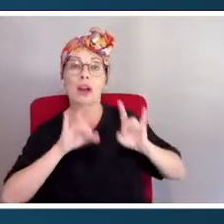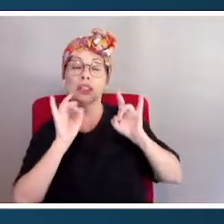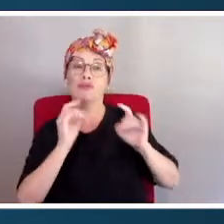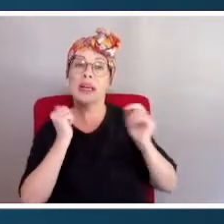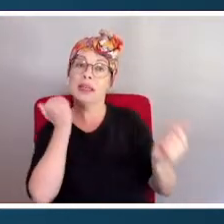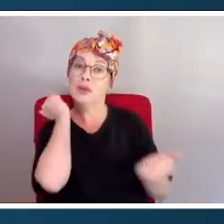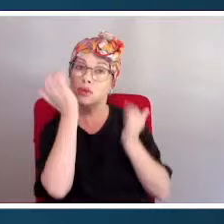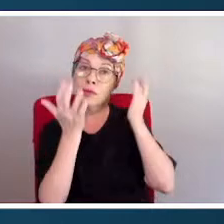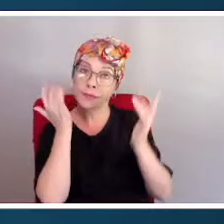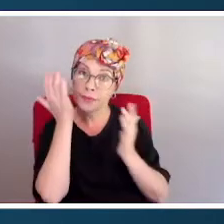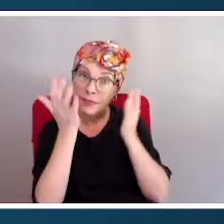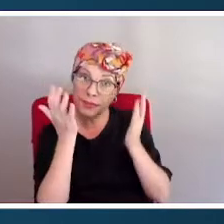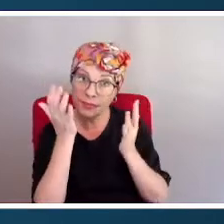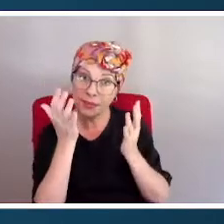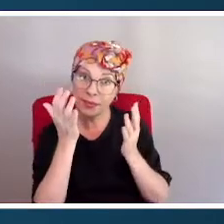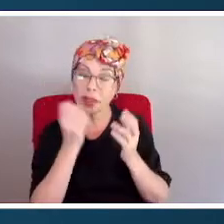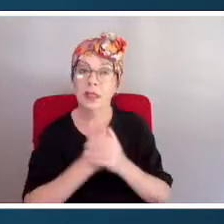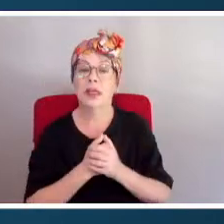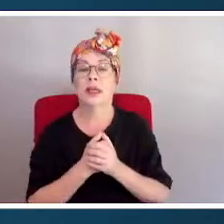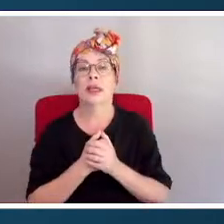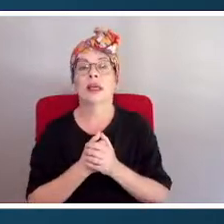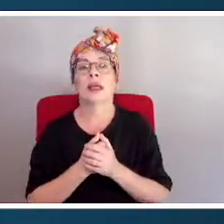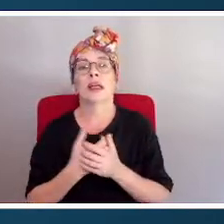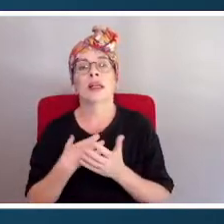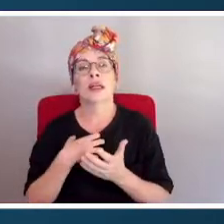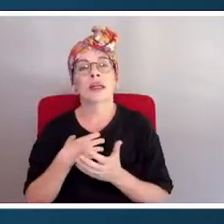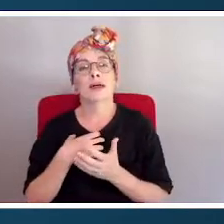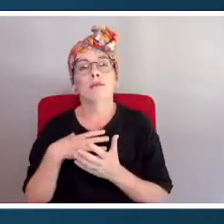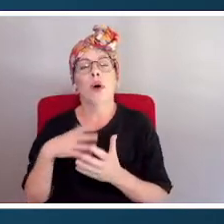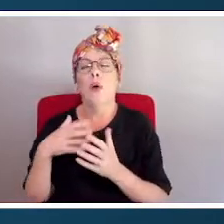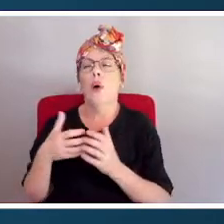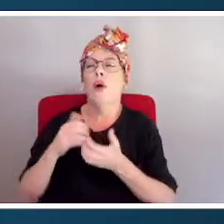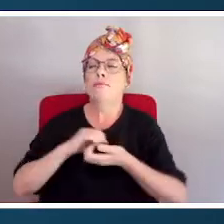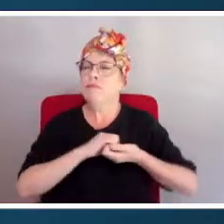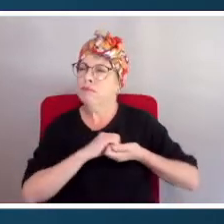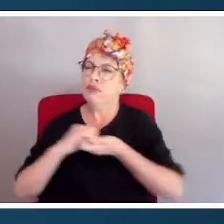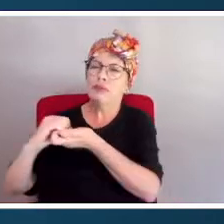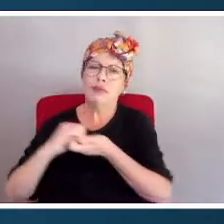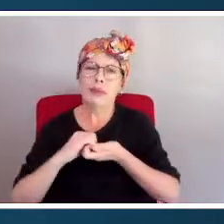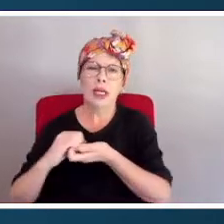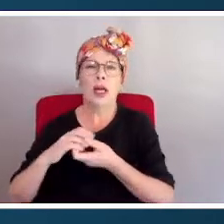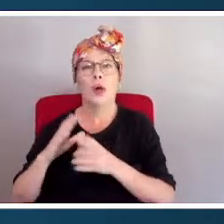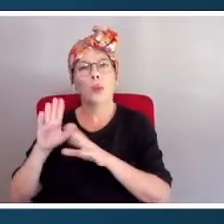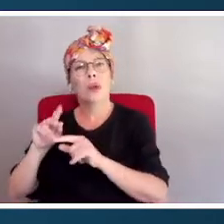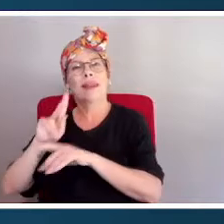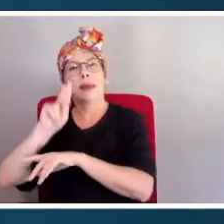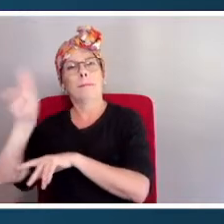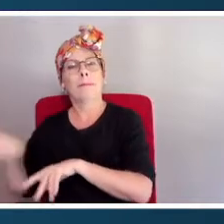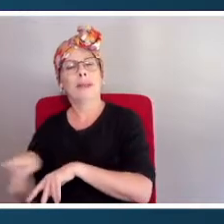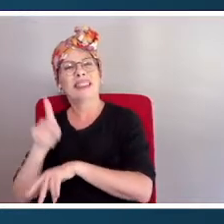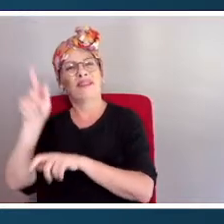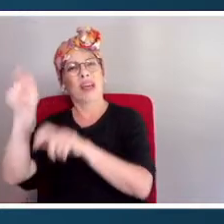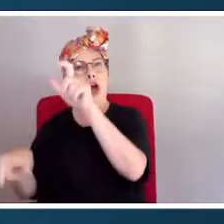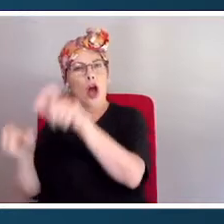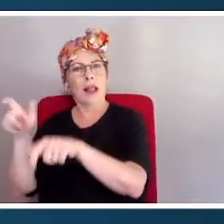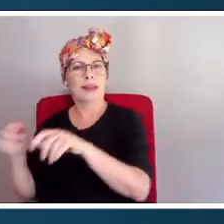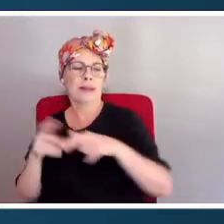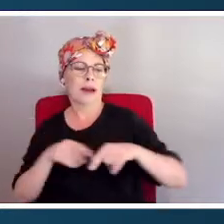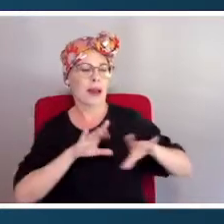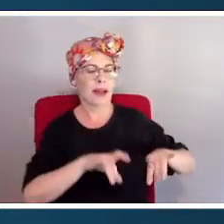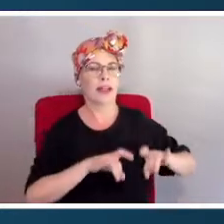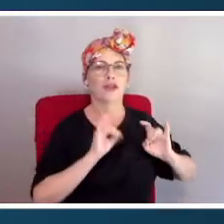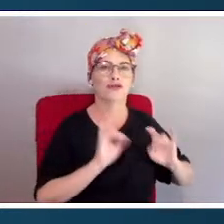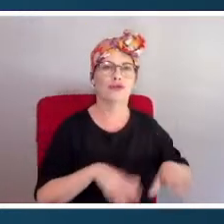Is broader interaction between the Pacific Islanders and Australians a source of anxiety